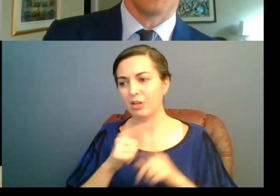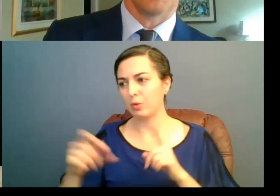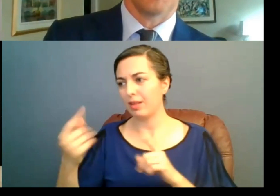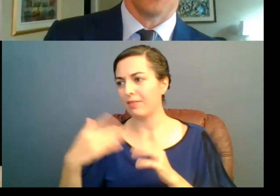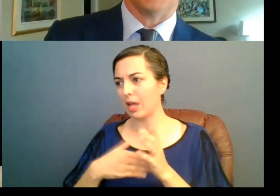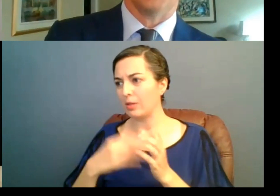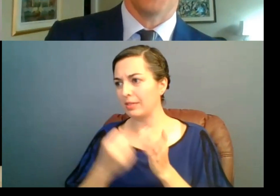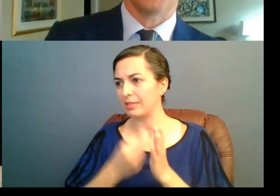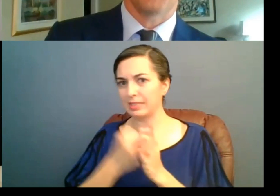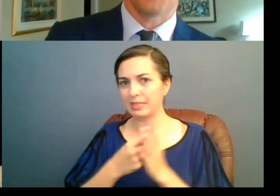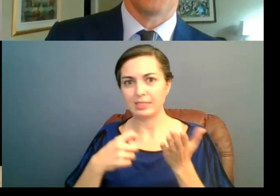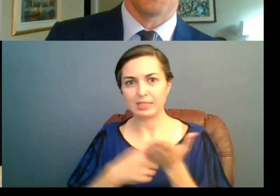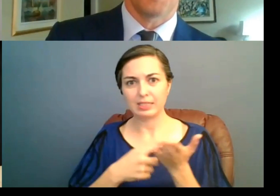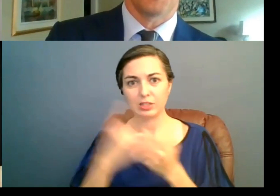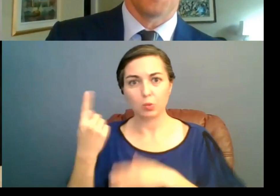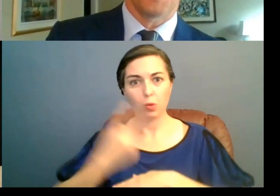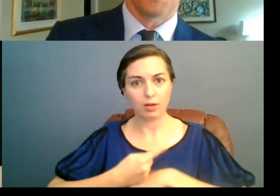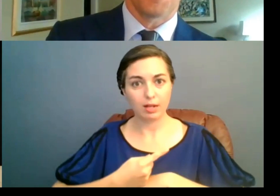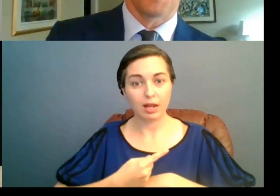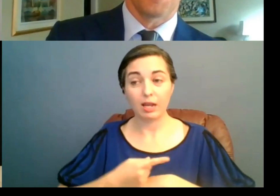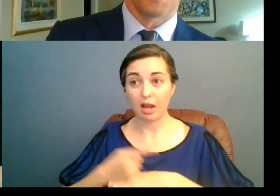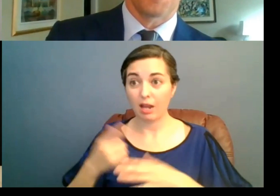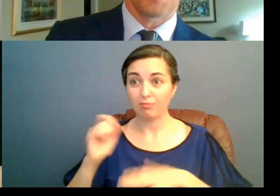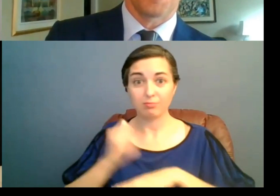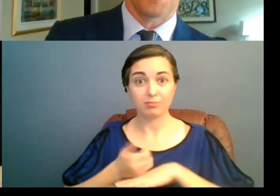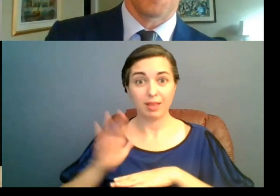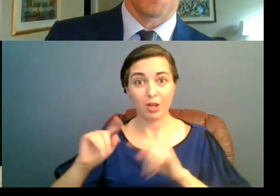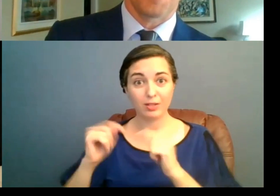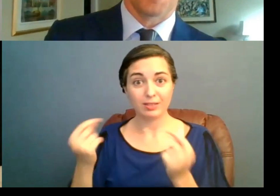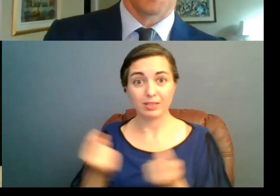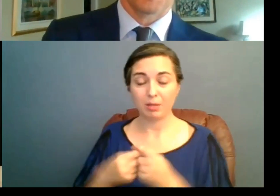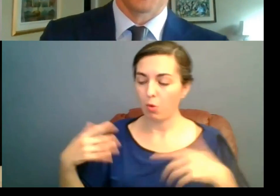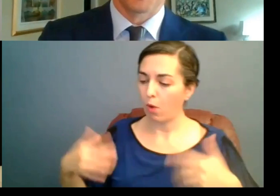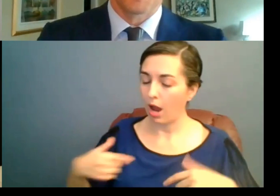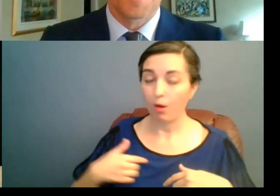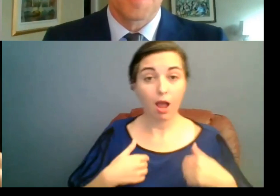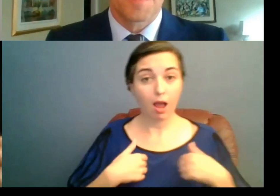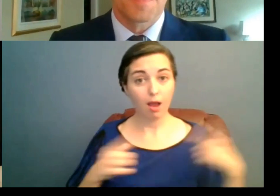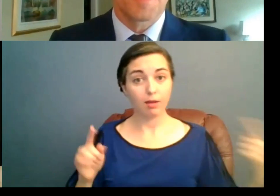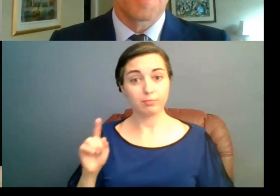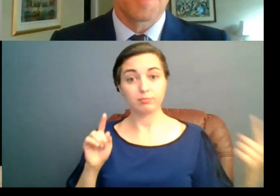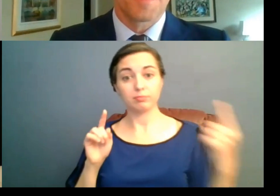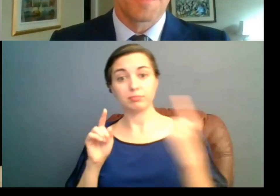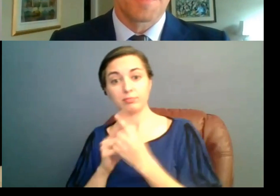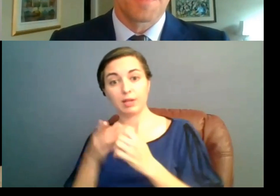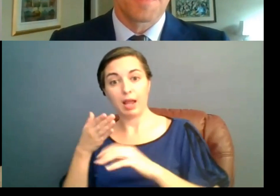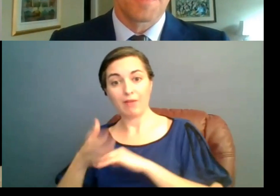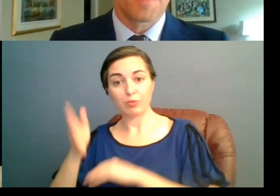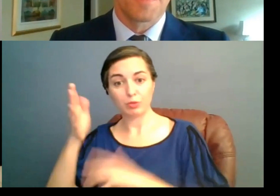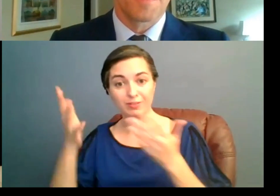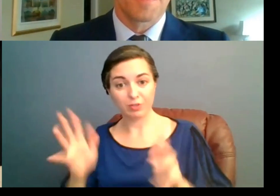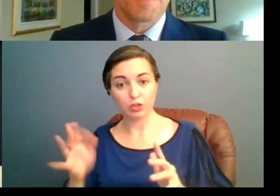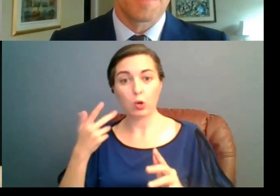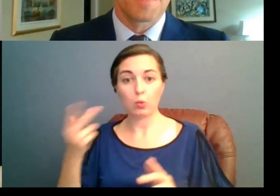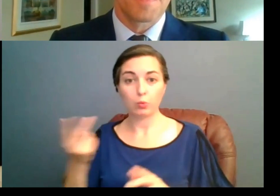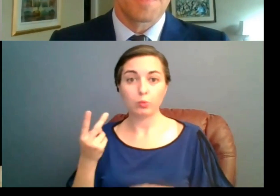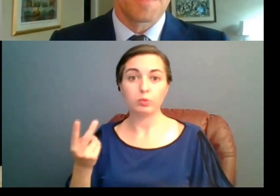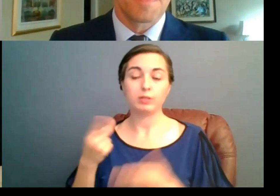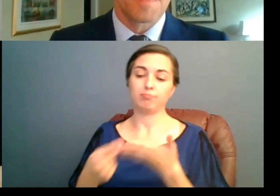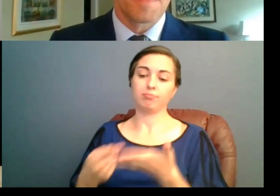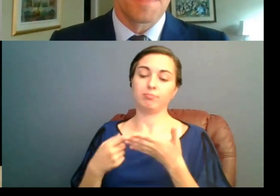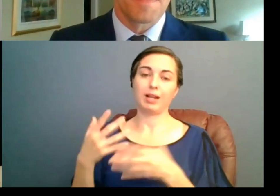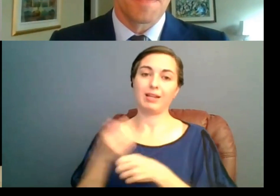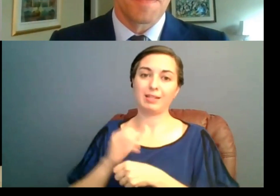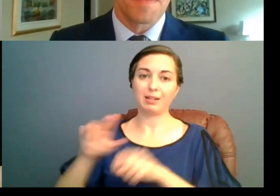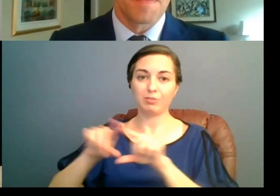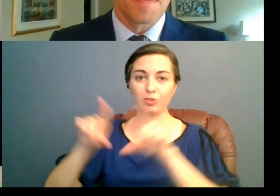got their team. Wow. I go up to him after the presentation. We schmooze a little bit. I get his card. And then I ended up driving